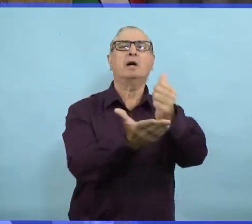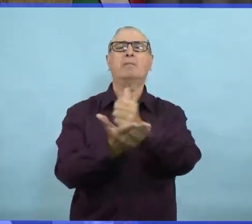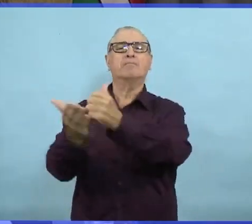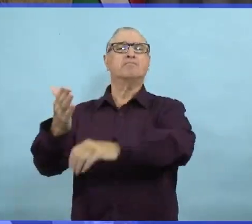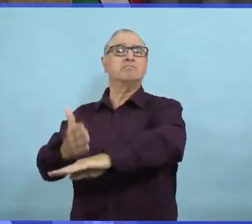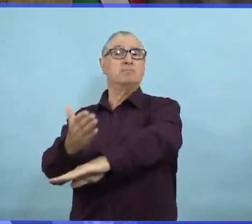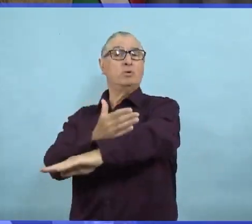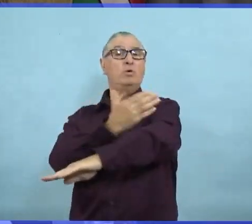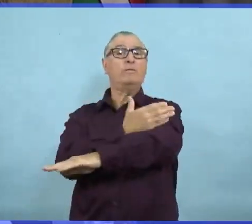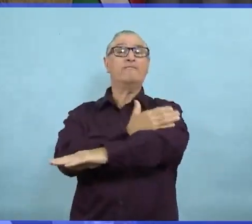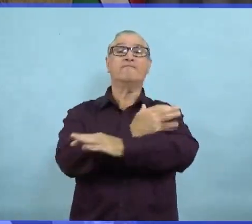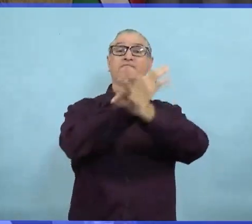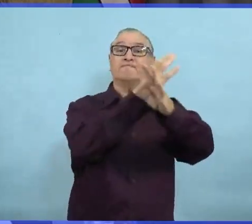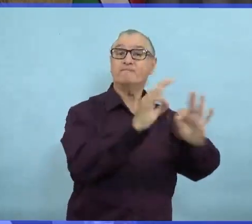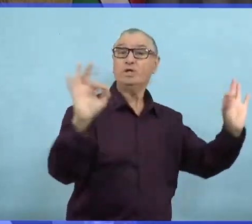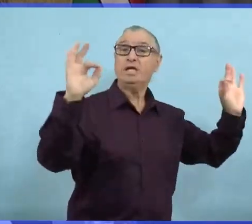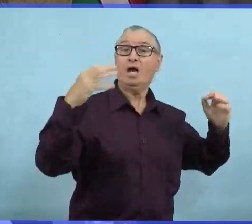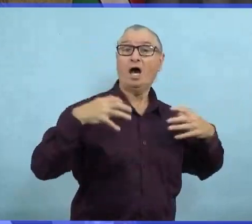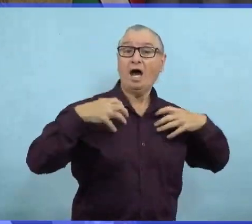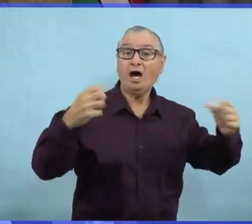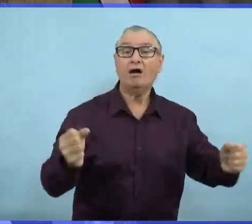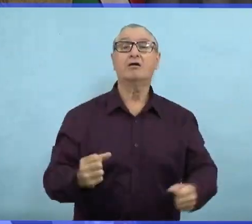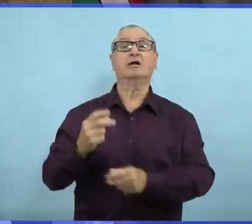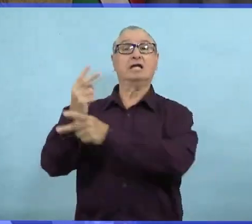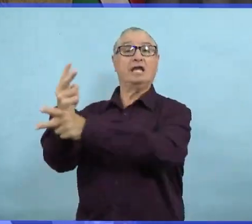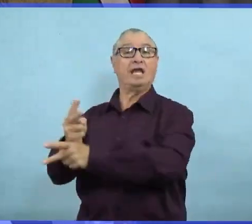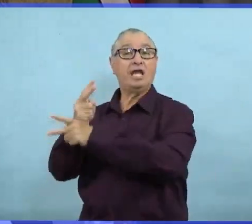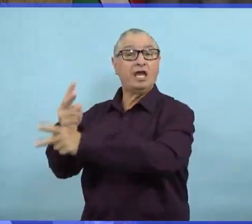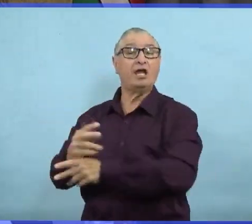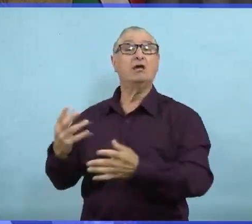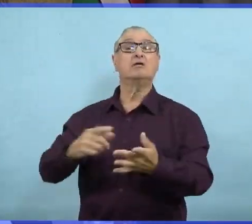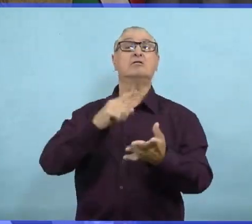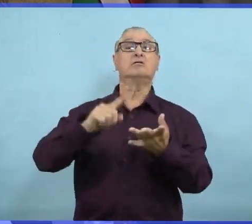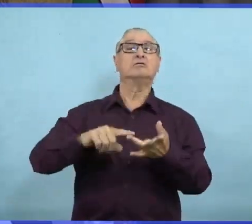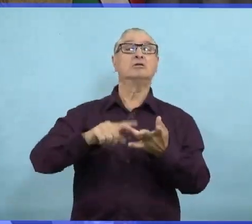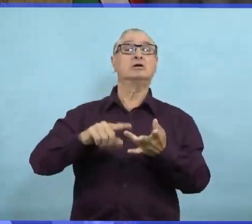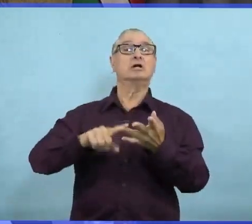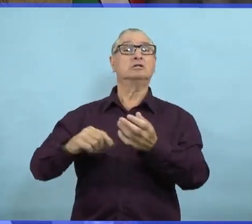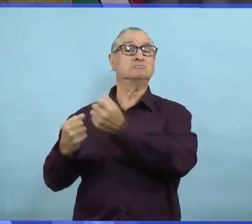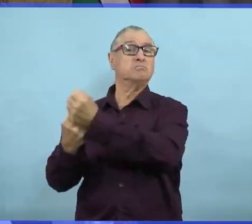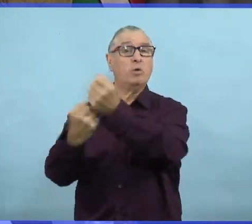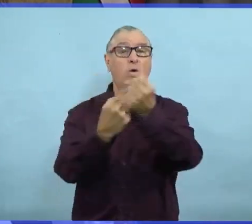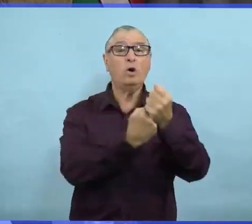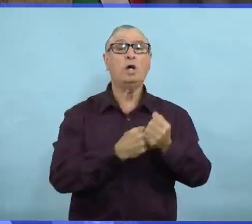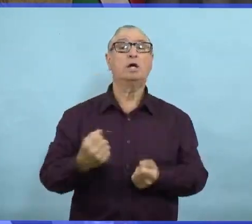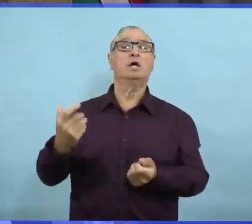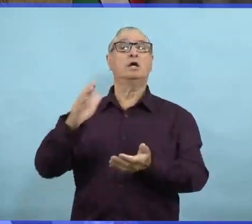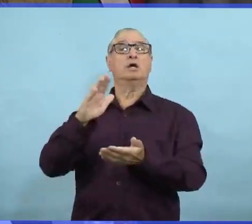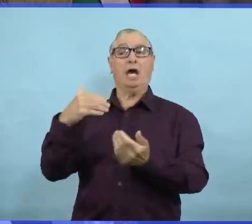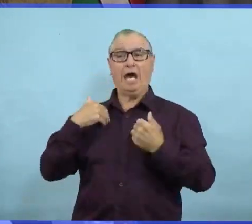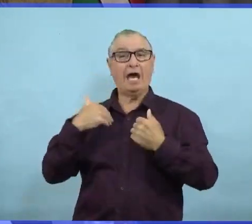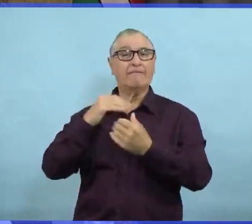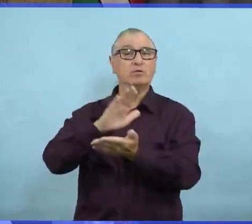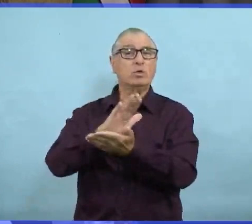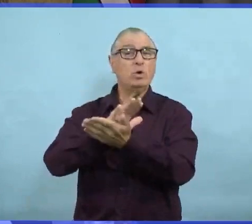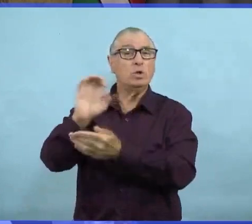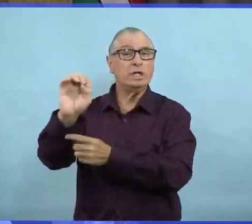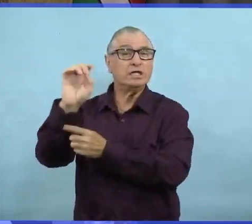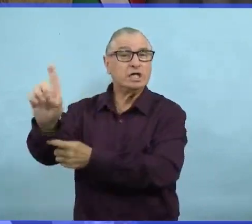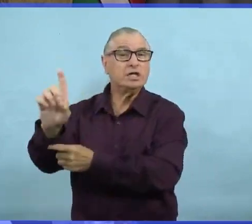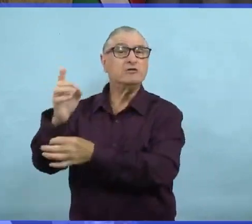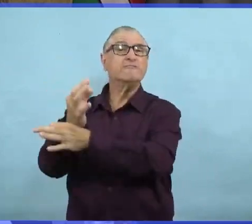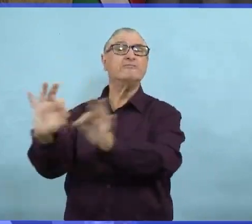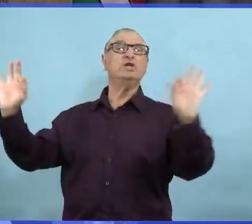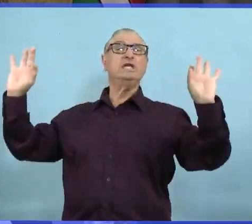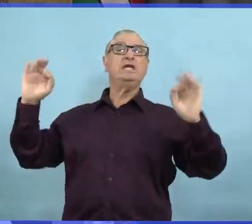available free health care. And these tools and others are important, but they require the will of people to go beyond the basic tools they are given